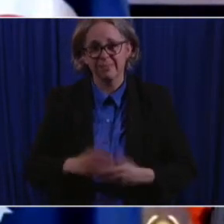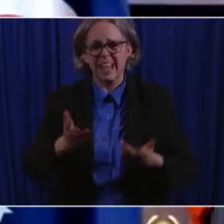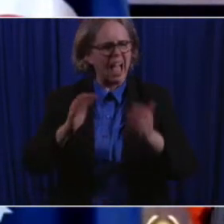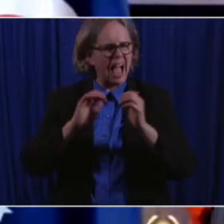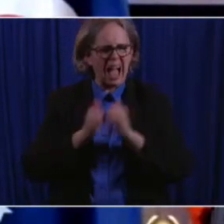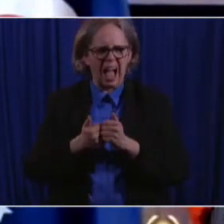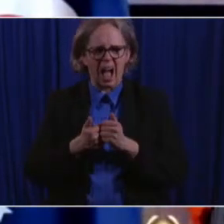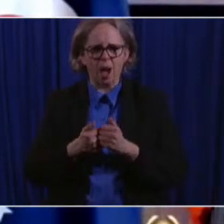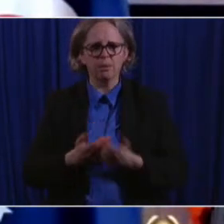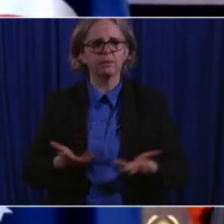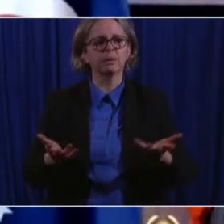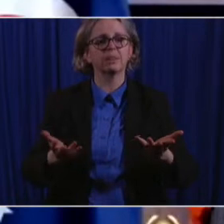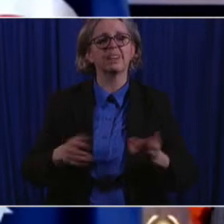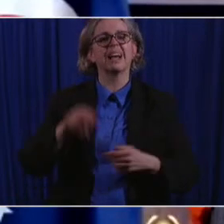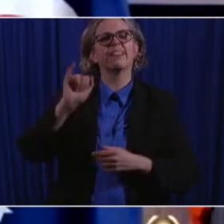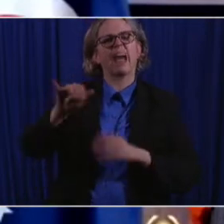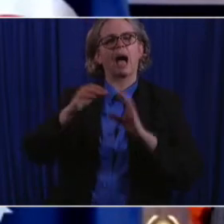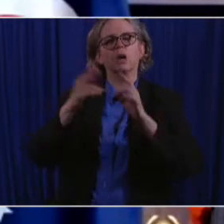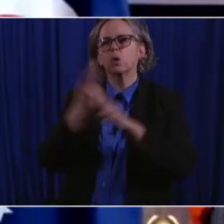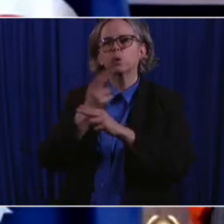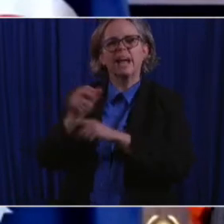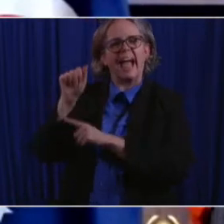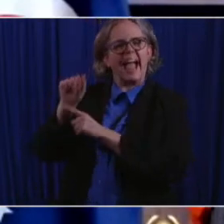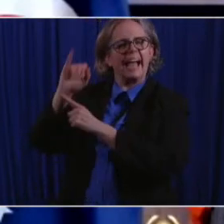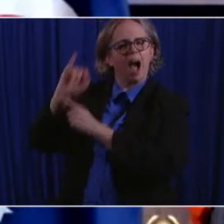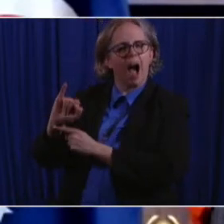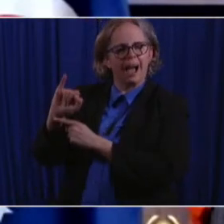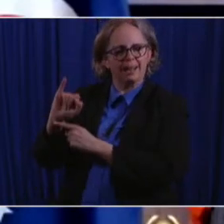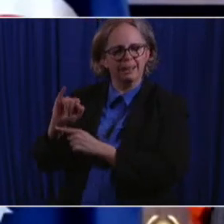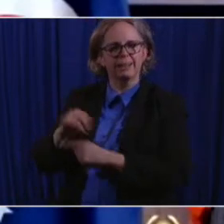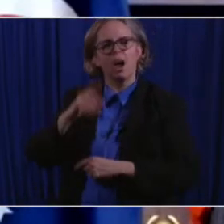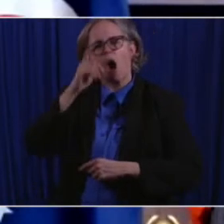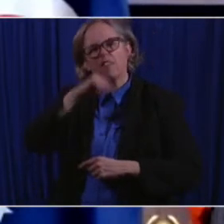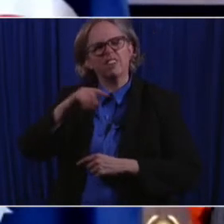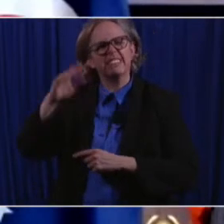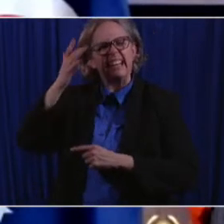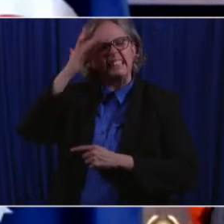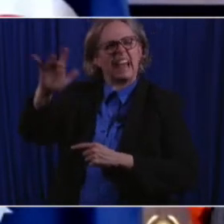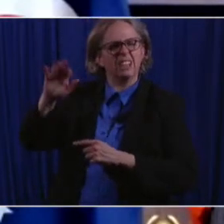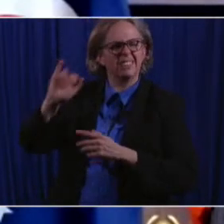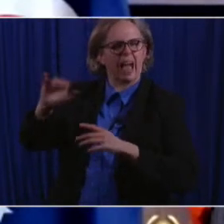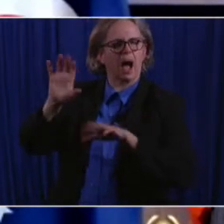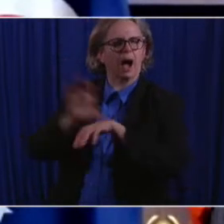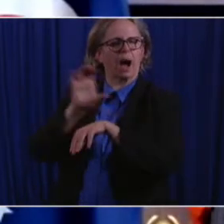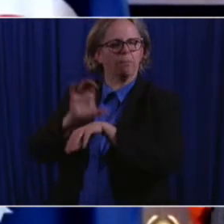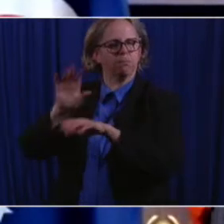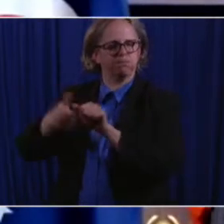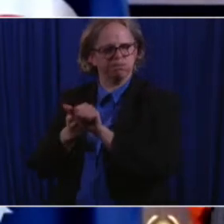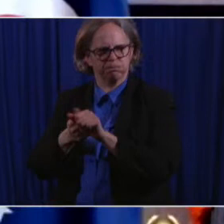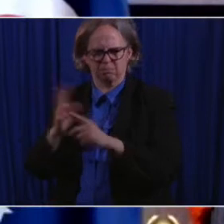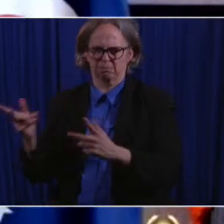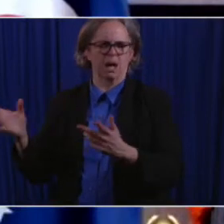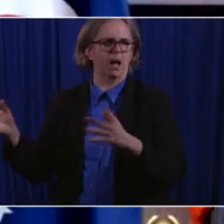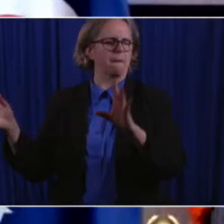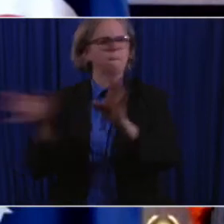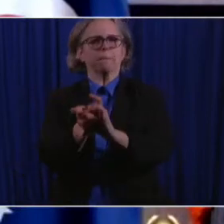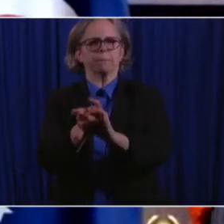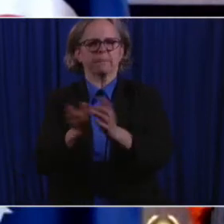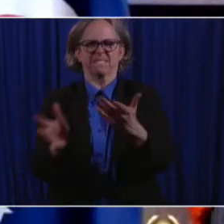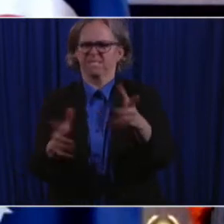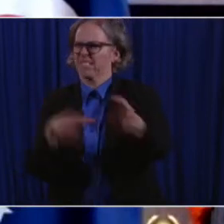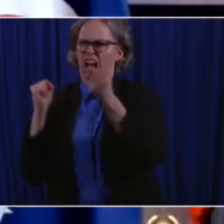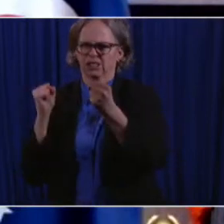on the site itself to allow you to search that and get to where you want to go immediately. So you don't have to fiddle around with it